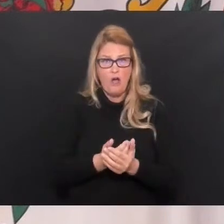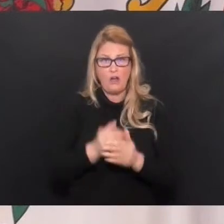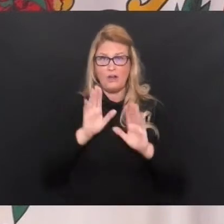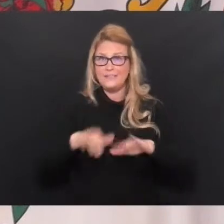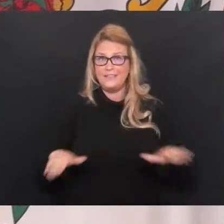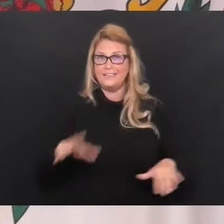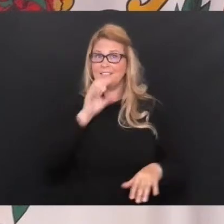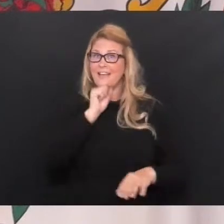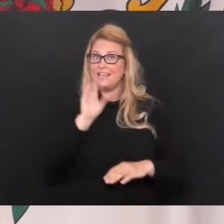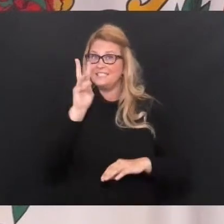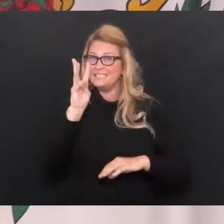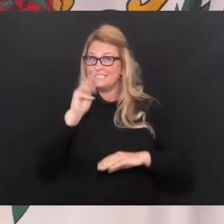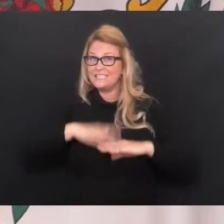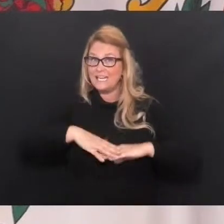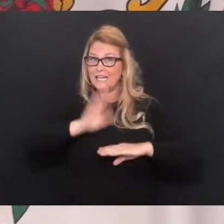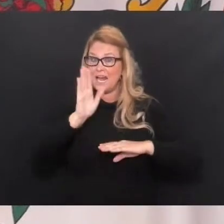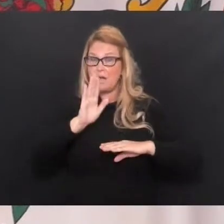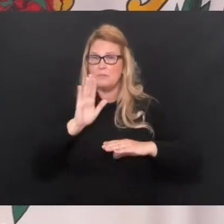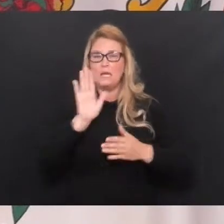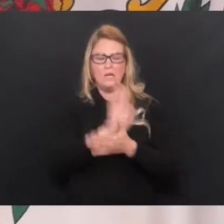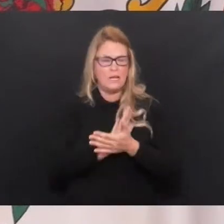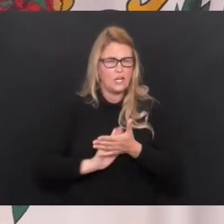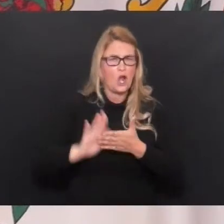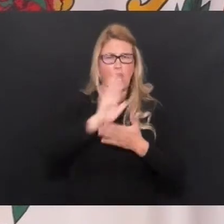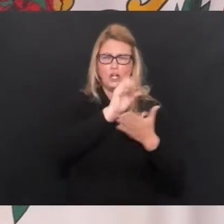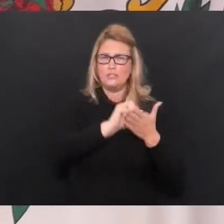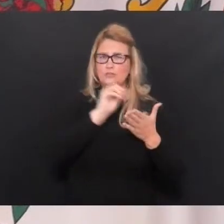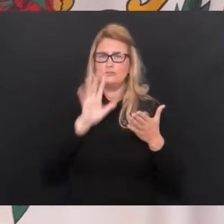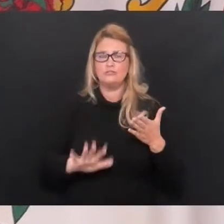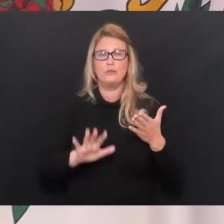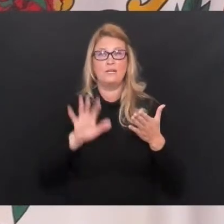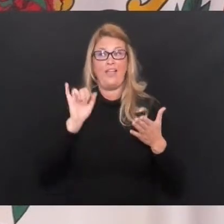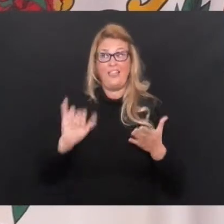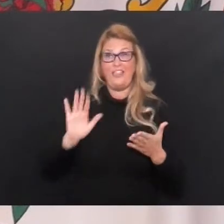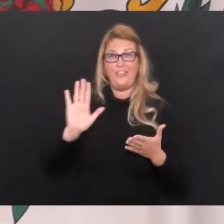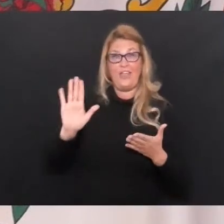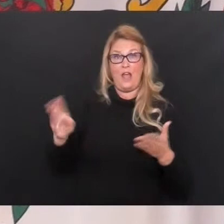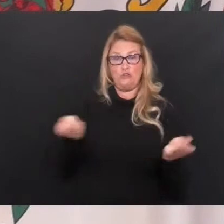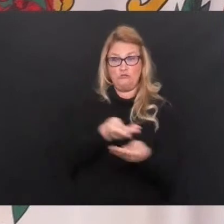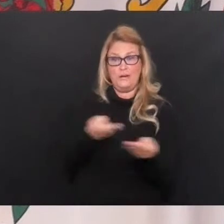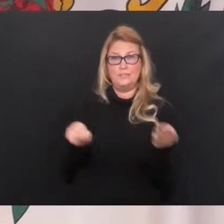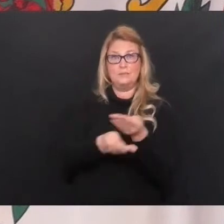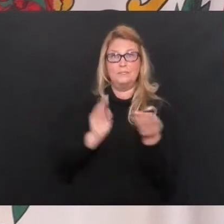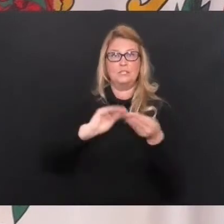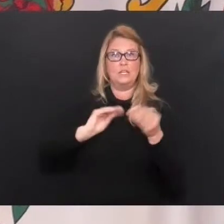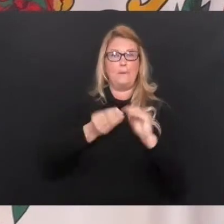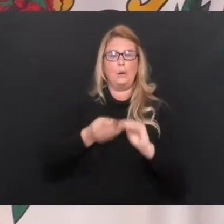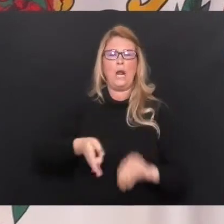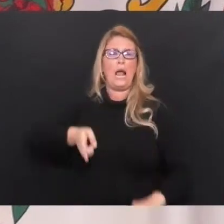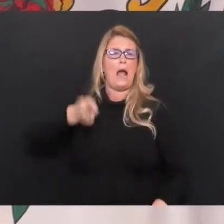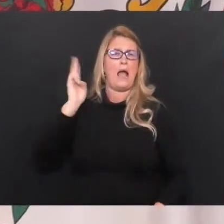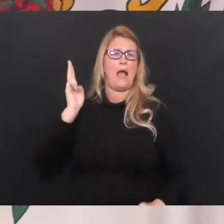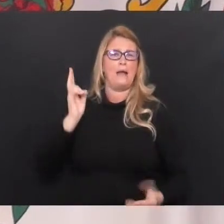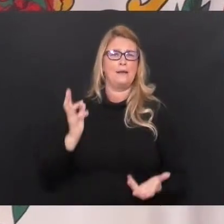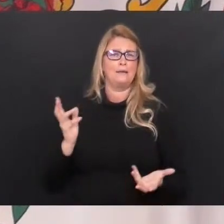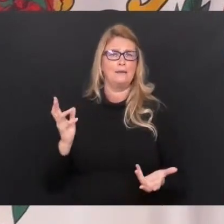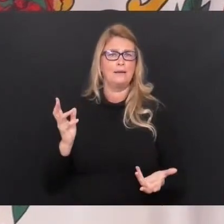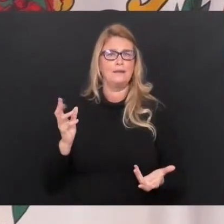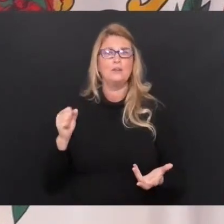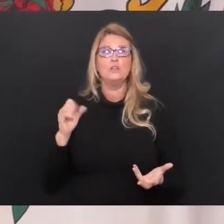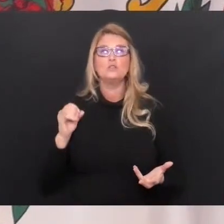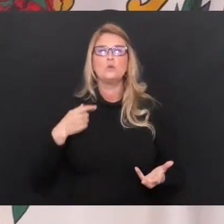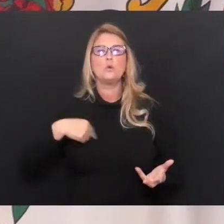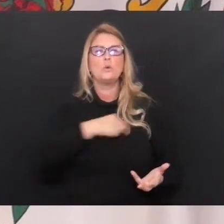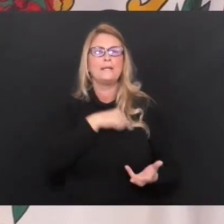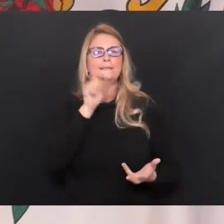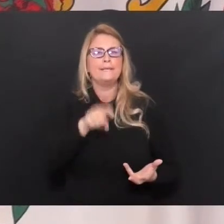and above, and especially our college kids and everything, the transmission rate is unbelievable. We have got to get